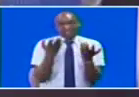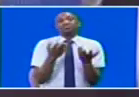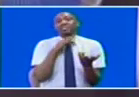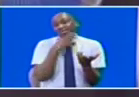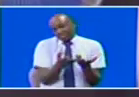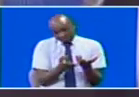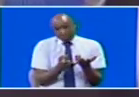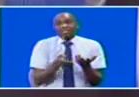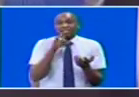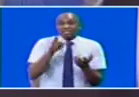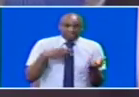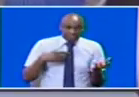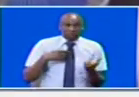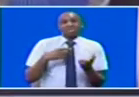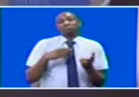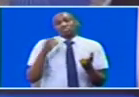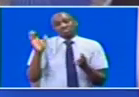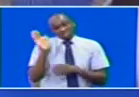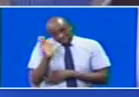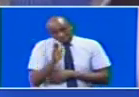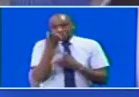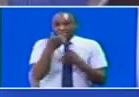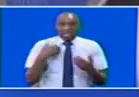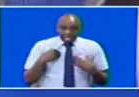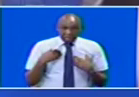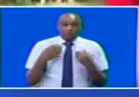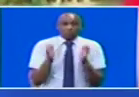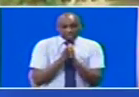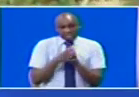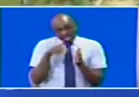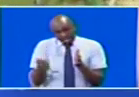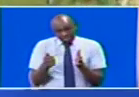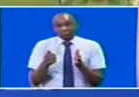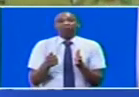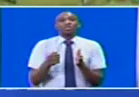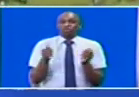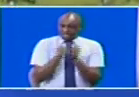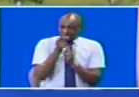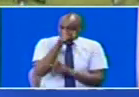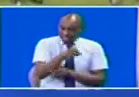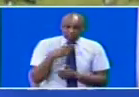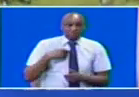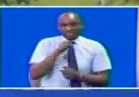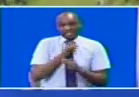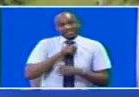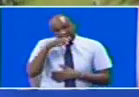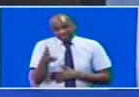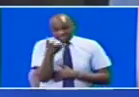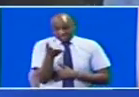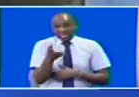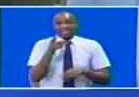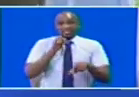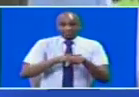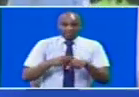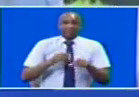who included the former Lands Cabinet Secretary Charity Ngilu, who was in the company of the late Mwangangi, and Kitui Senator David Musila, visited